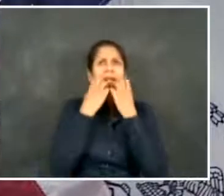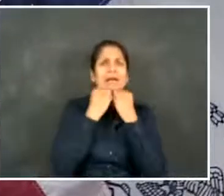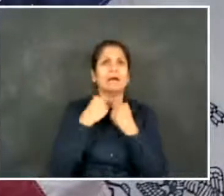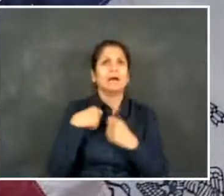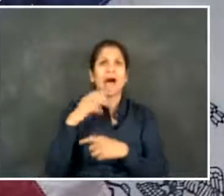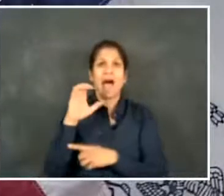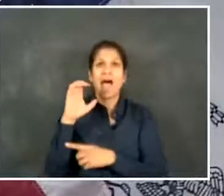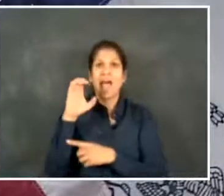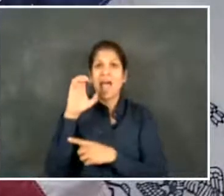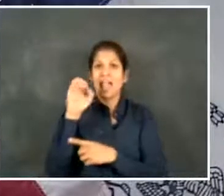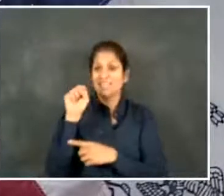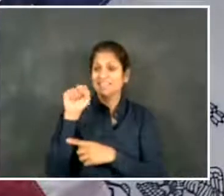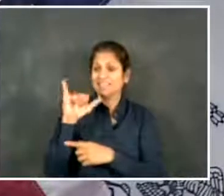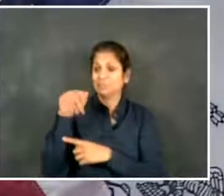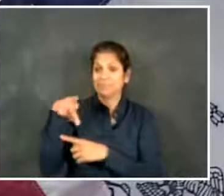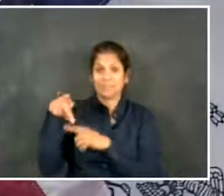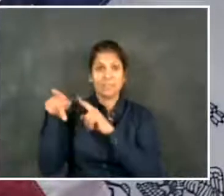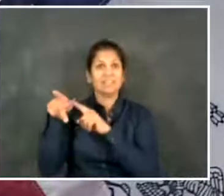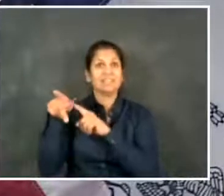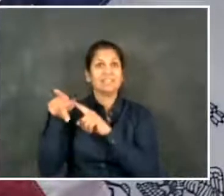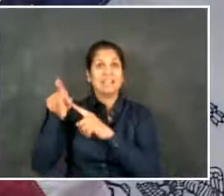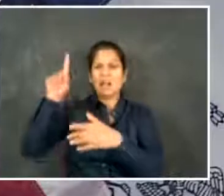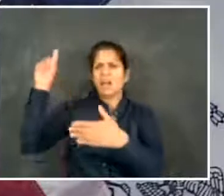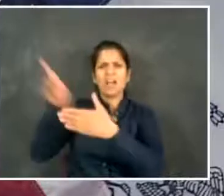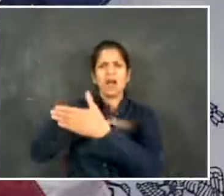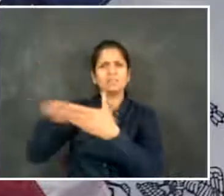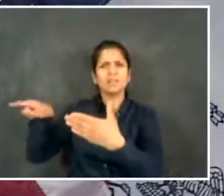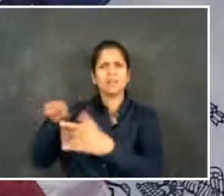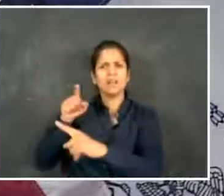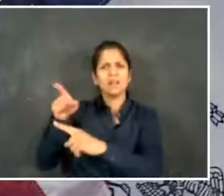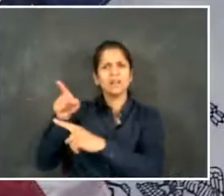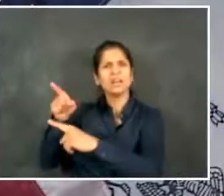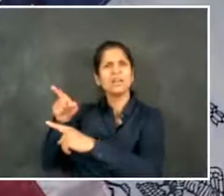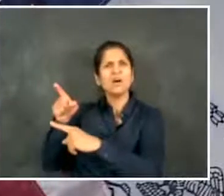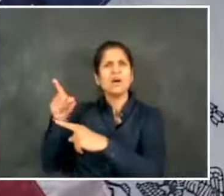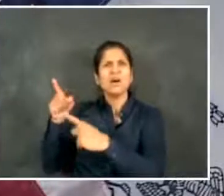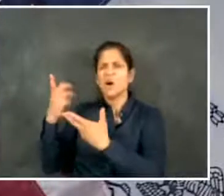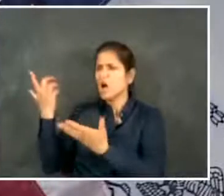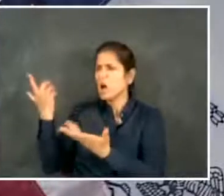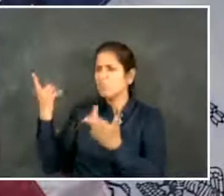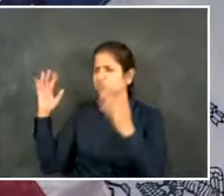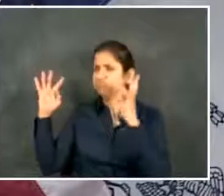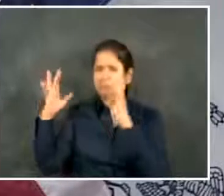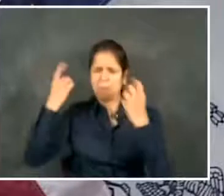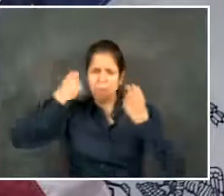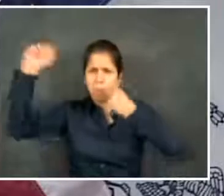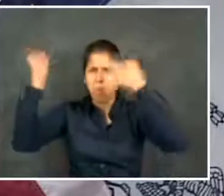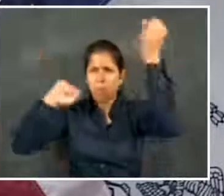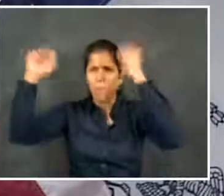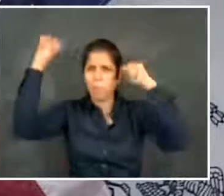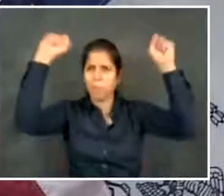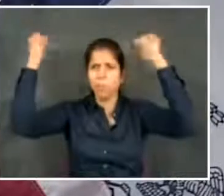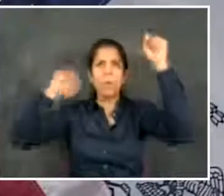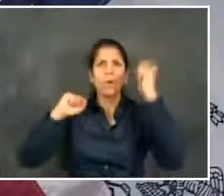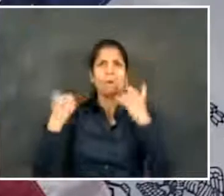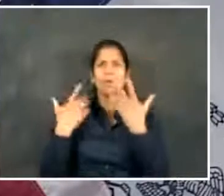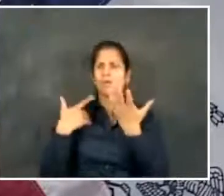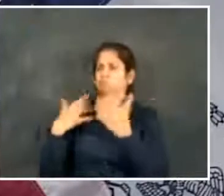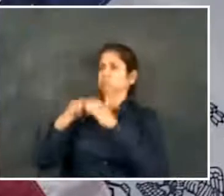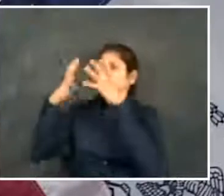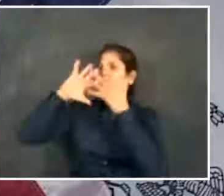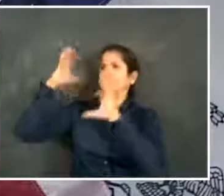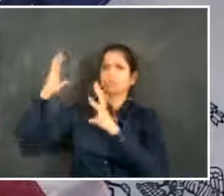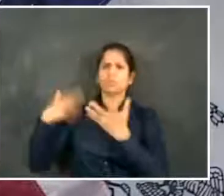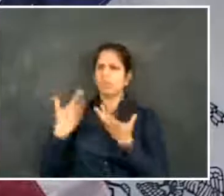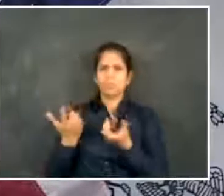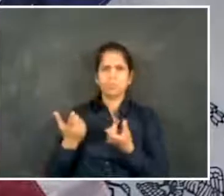forcefully to have it reinstated in some way, and are asking for the city and involved community groups to find a way, a creative,